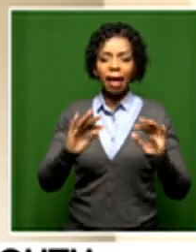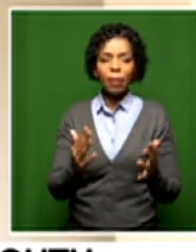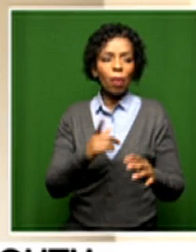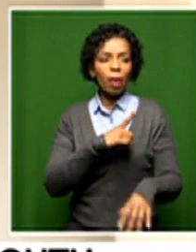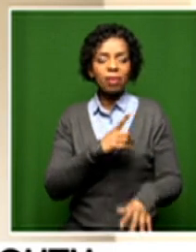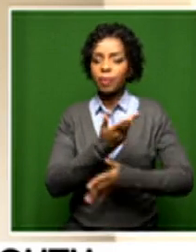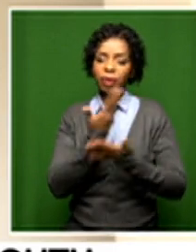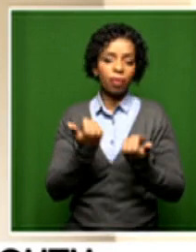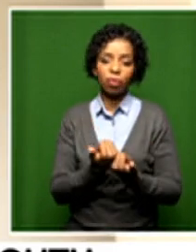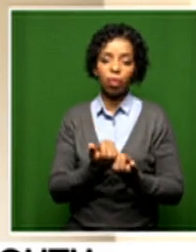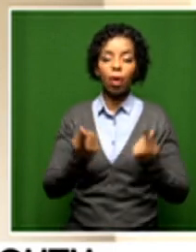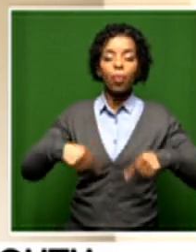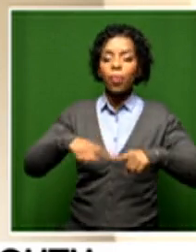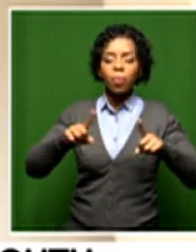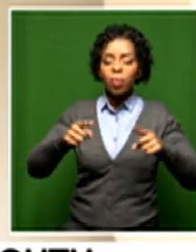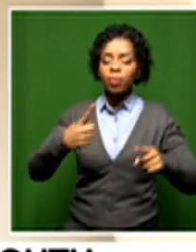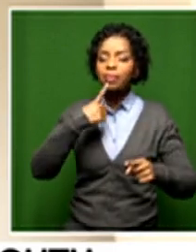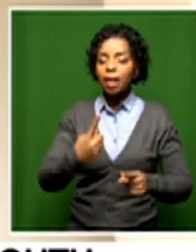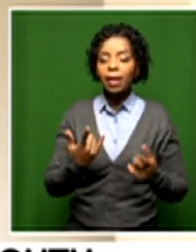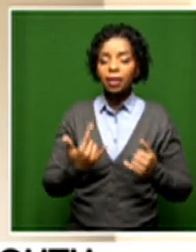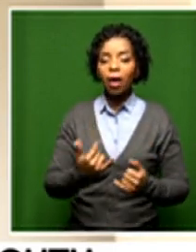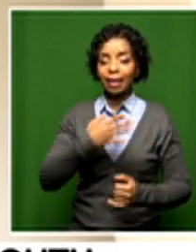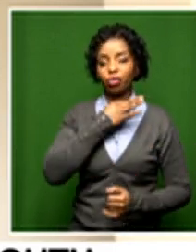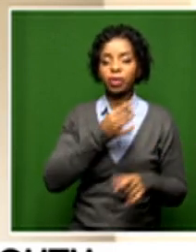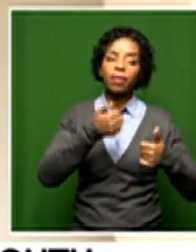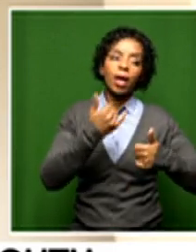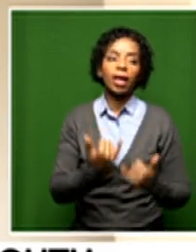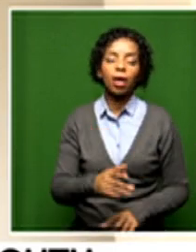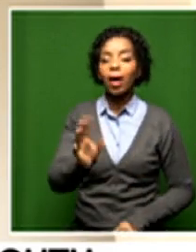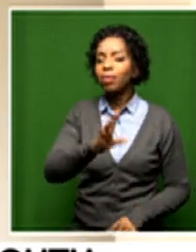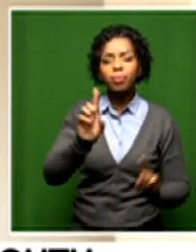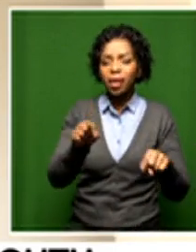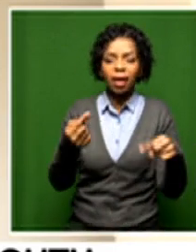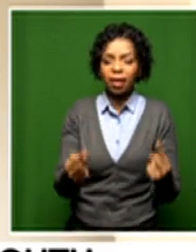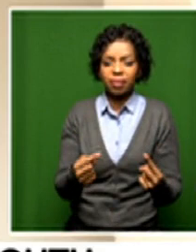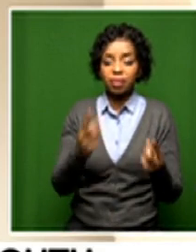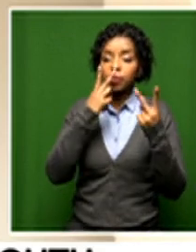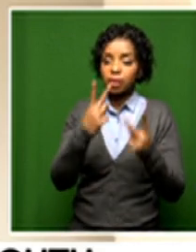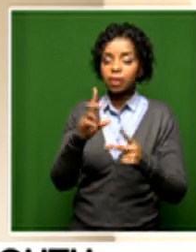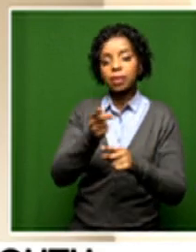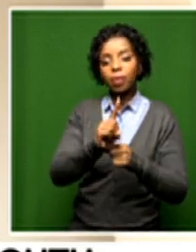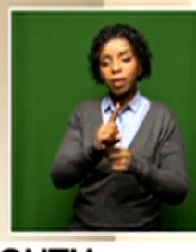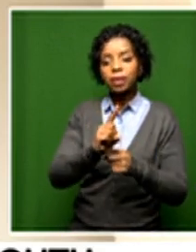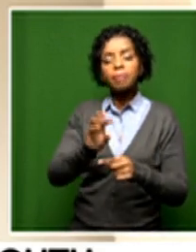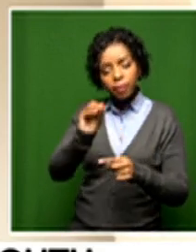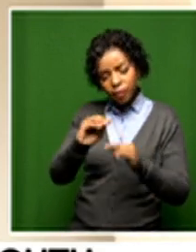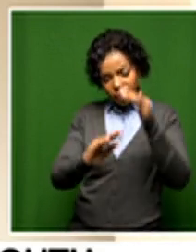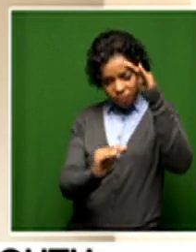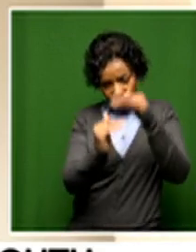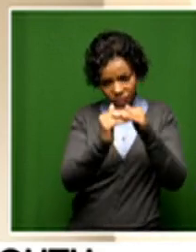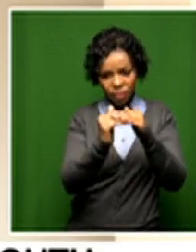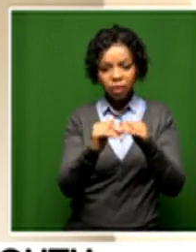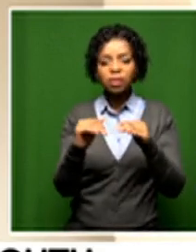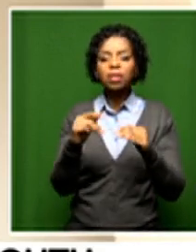is gone. We just are saying that we've seen that there's a bit more of immunity and we've had a limited conduct of